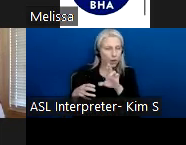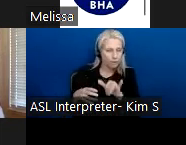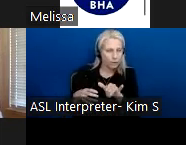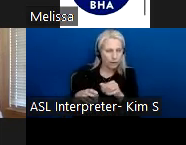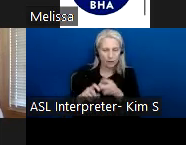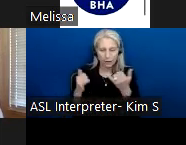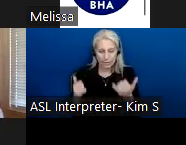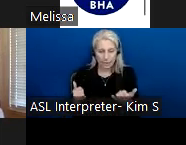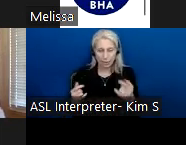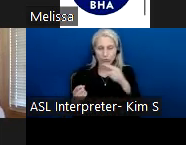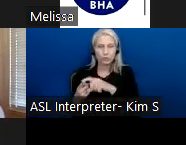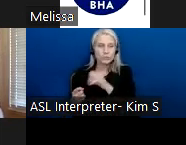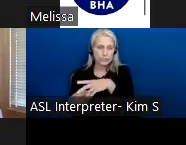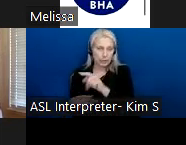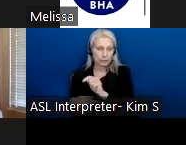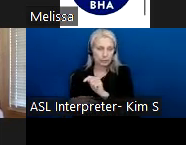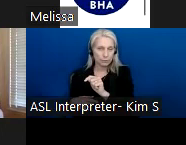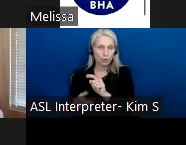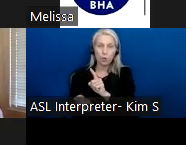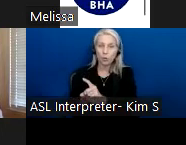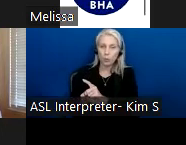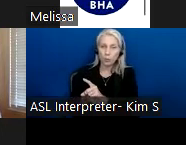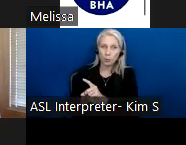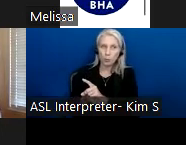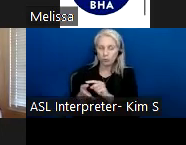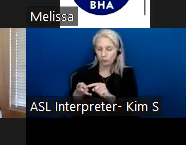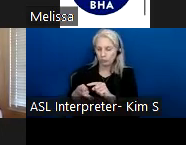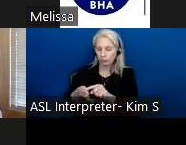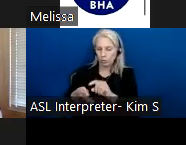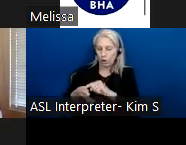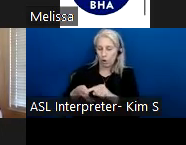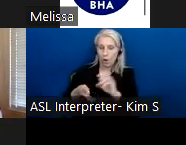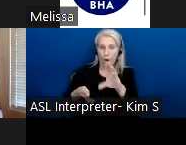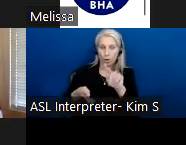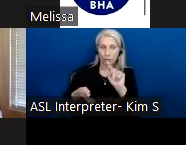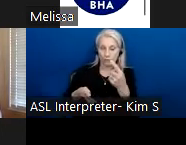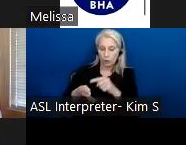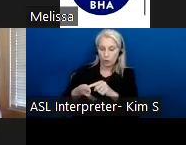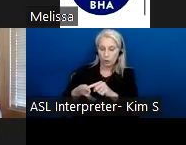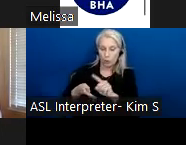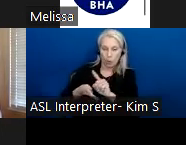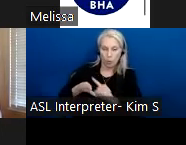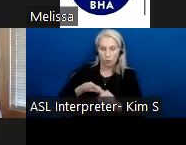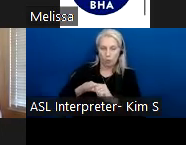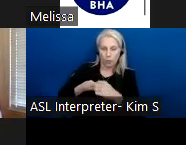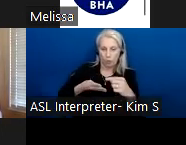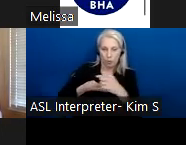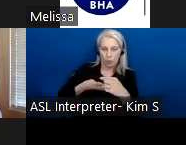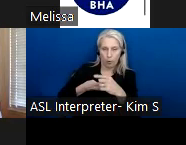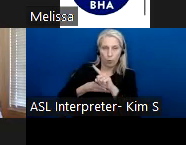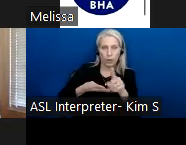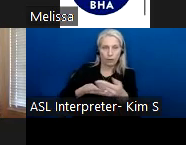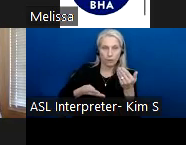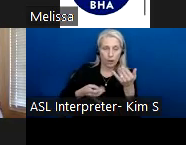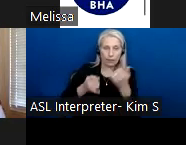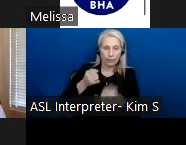of September. So a week before October 1st, I will pull that survey down so that I have that last week in September